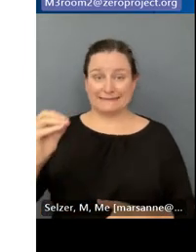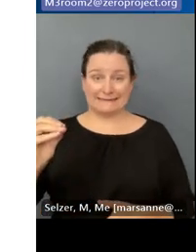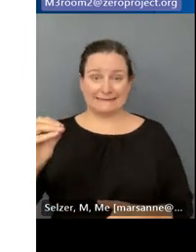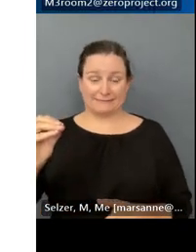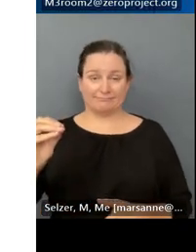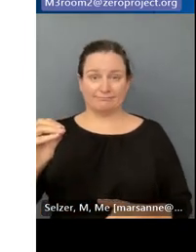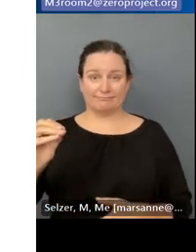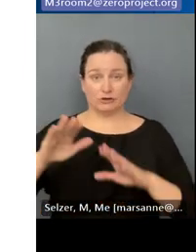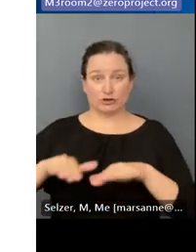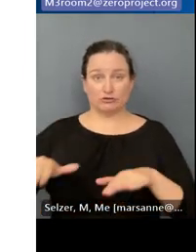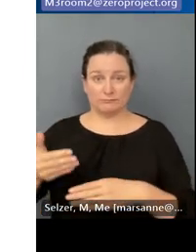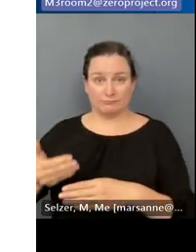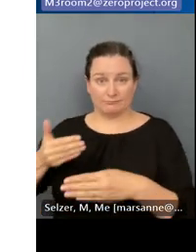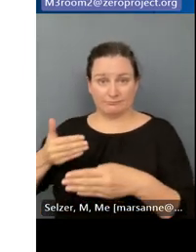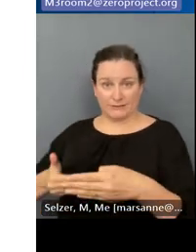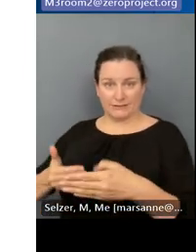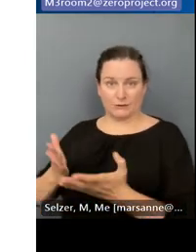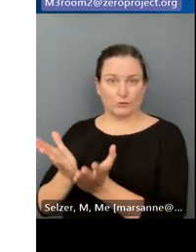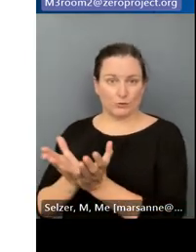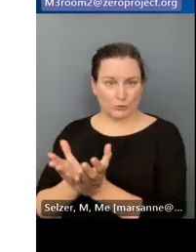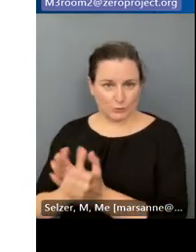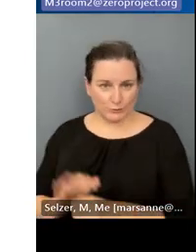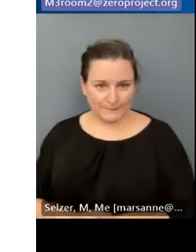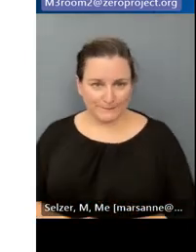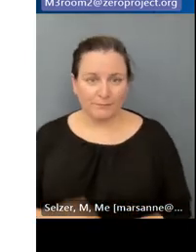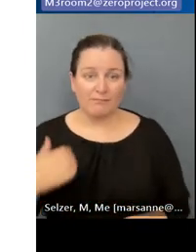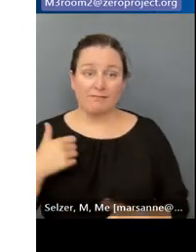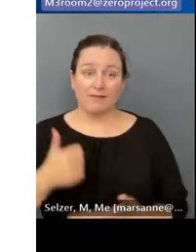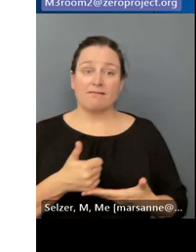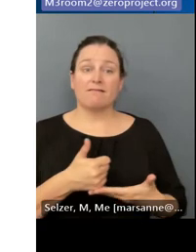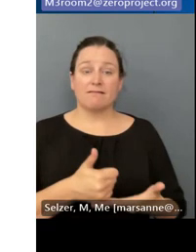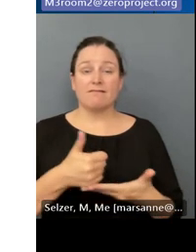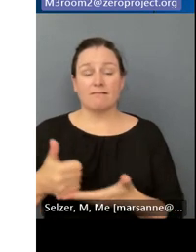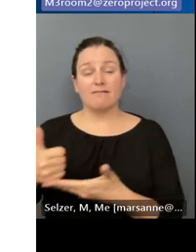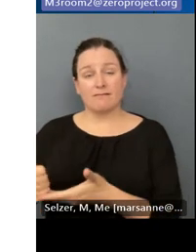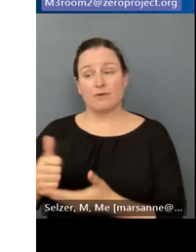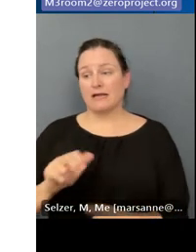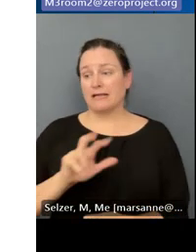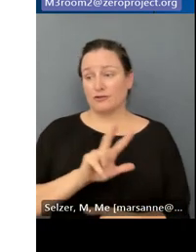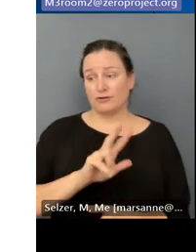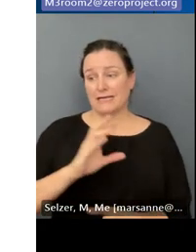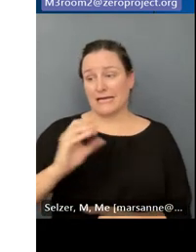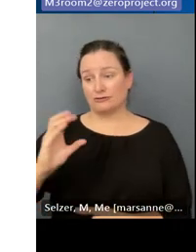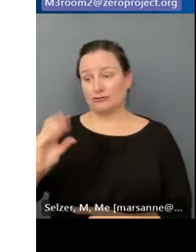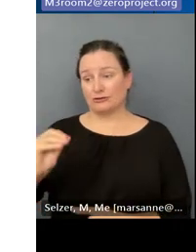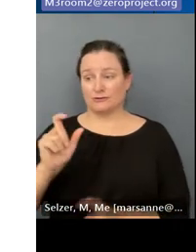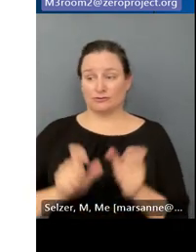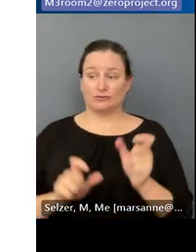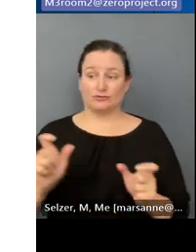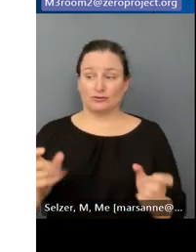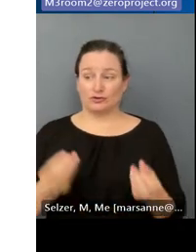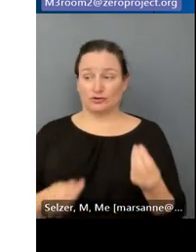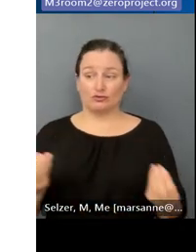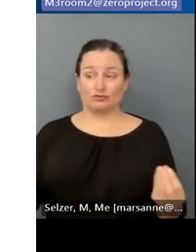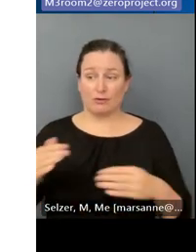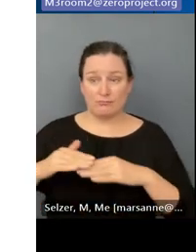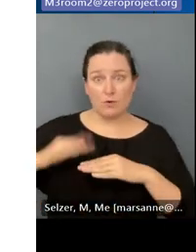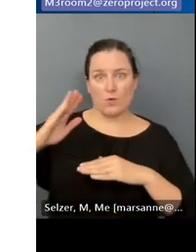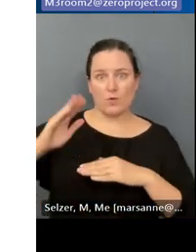more than 300 children and teenagers and the adolescents. It's important to